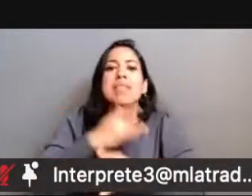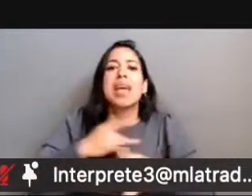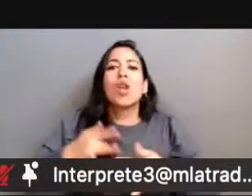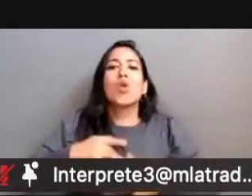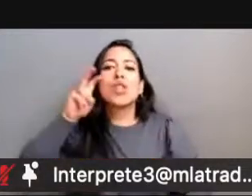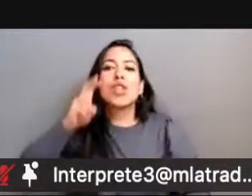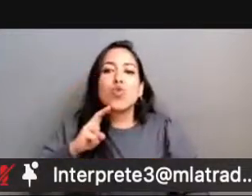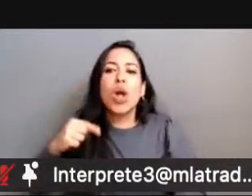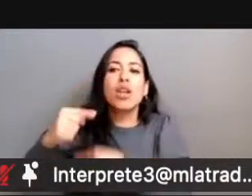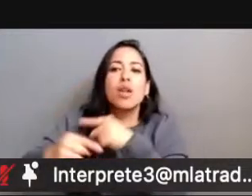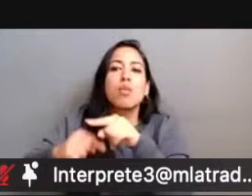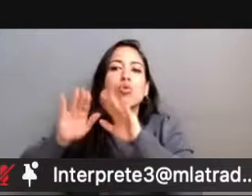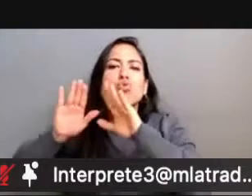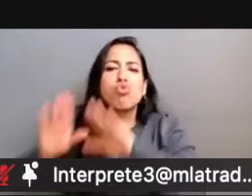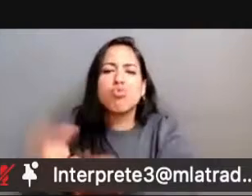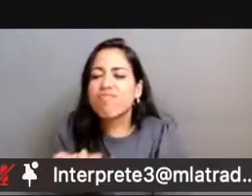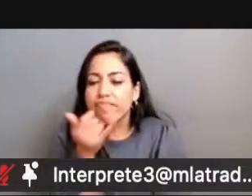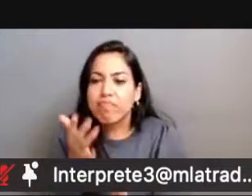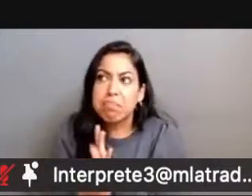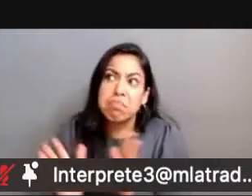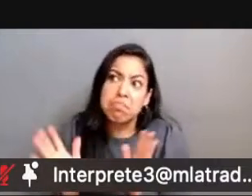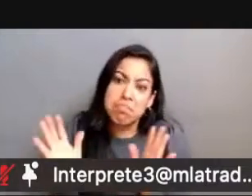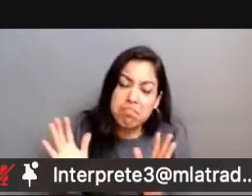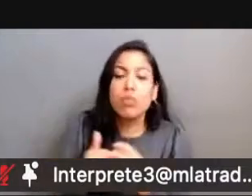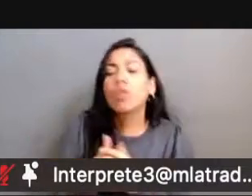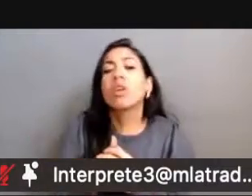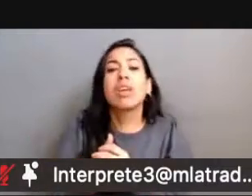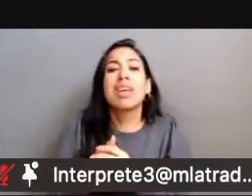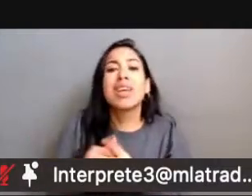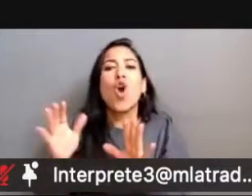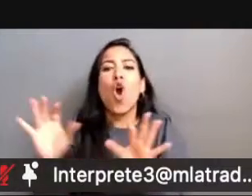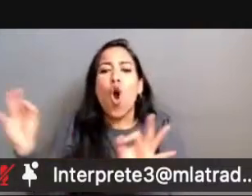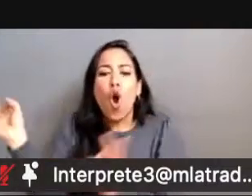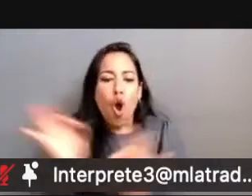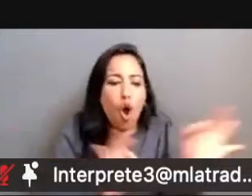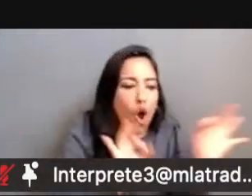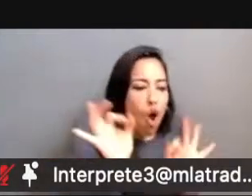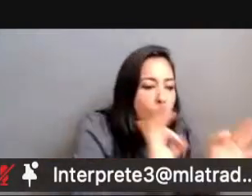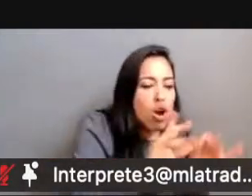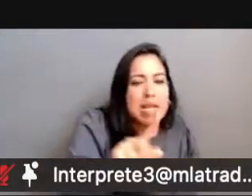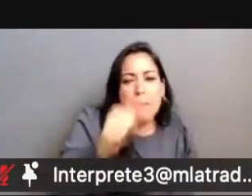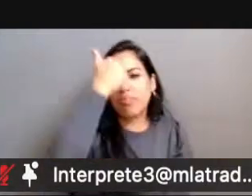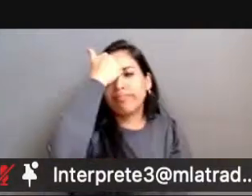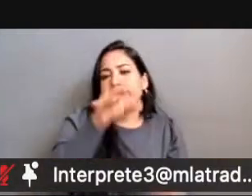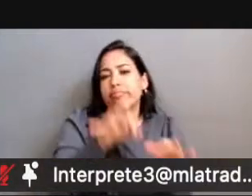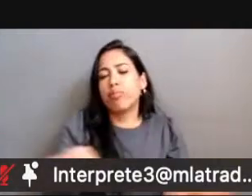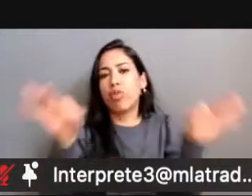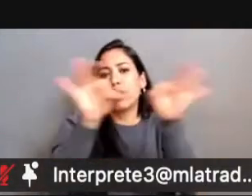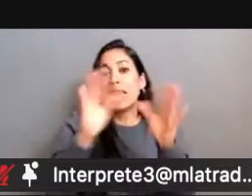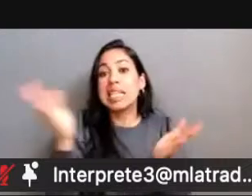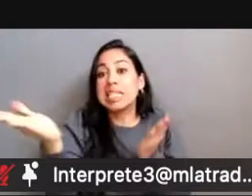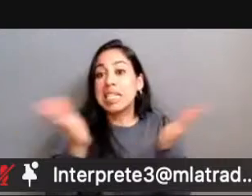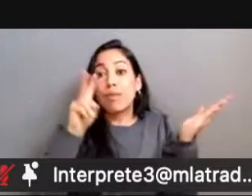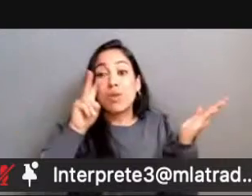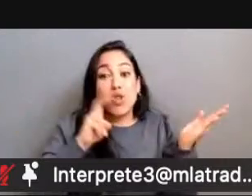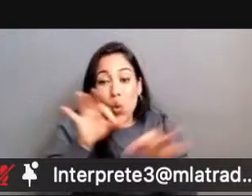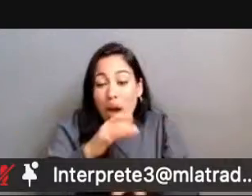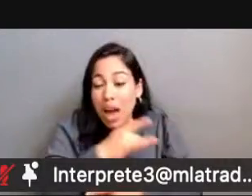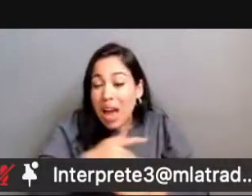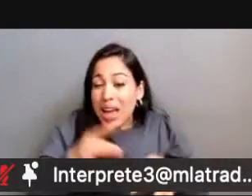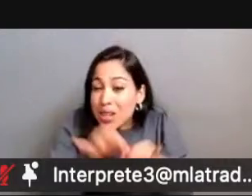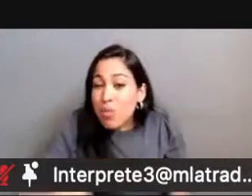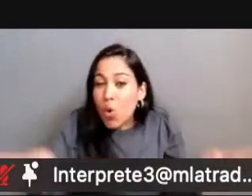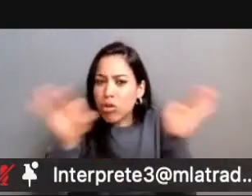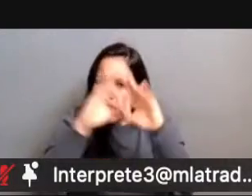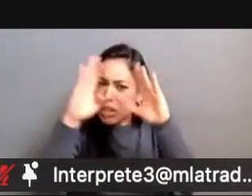sexual and reproductive health, we could say that the reorganization and prioritization of health services